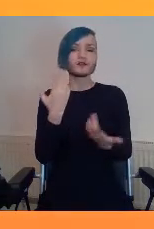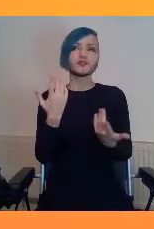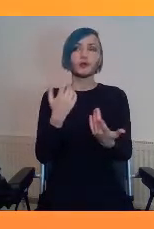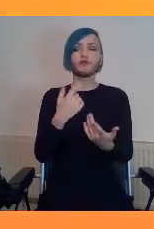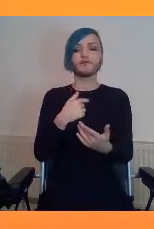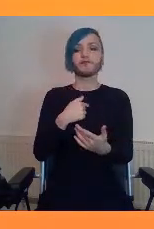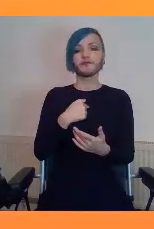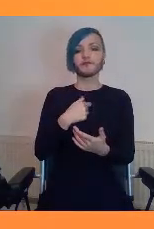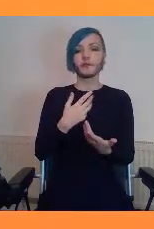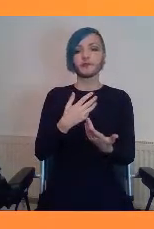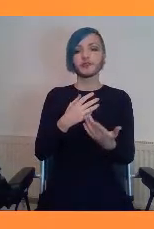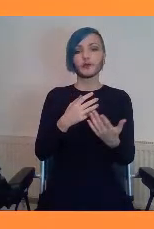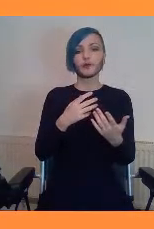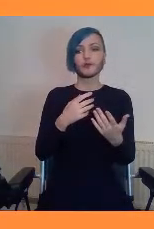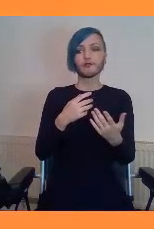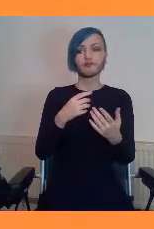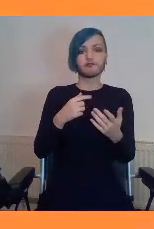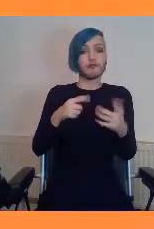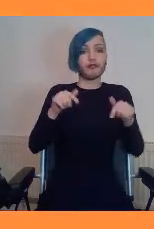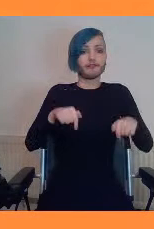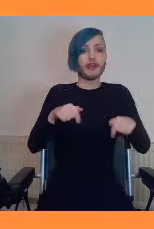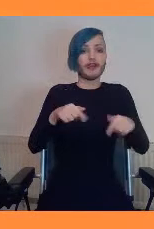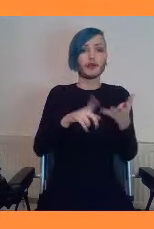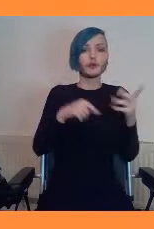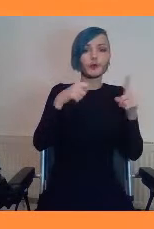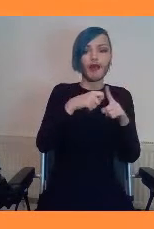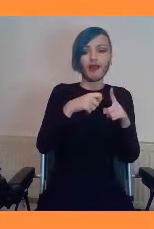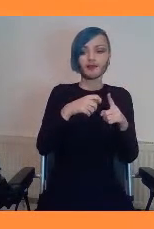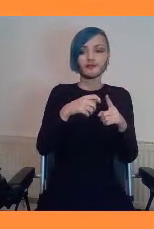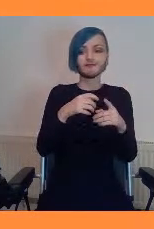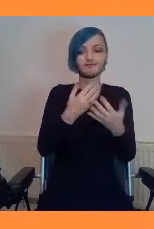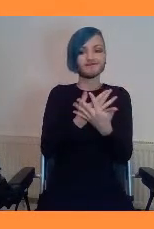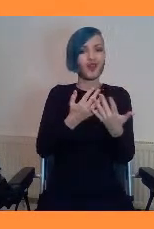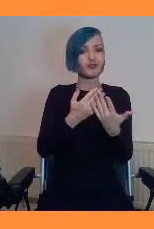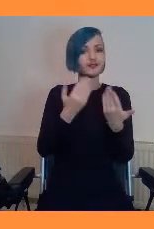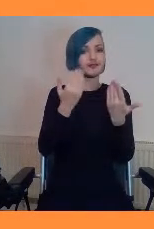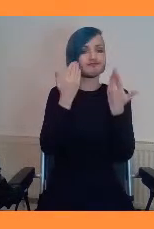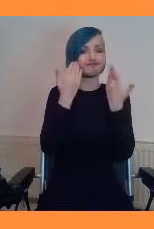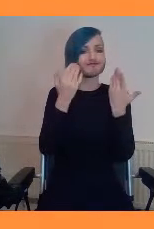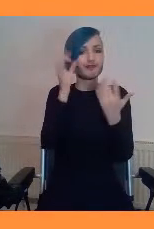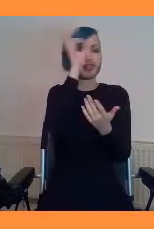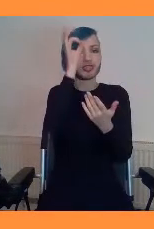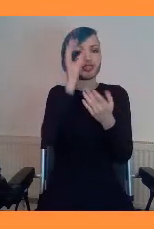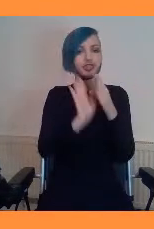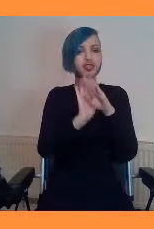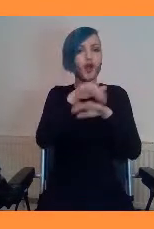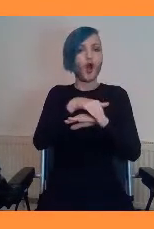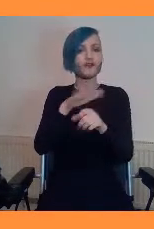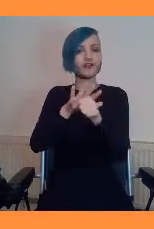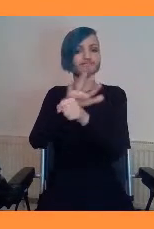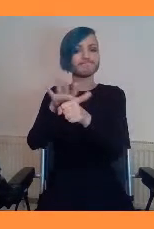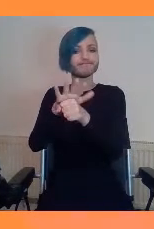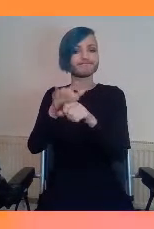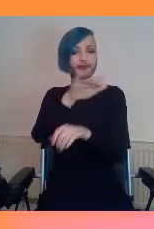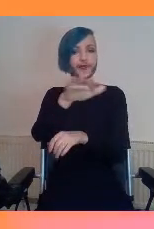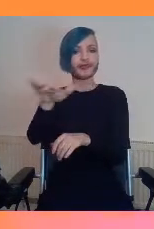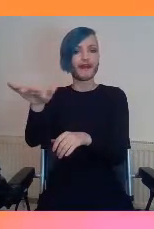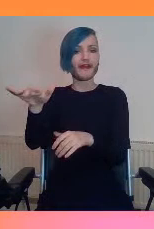lots of us are unaware. So, you know, give us a real flavor of the following question, which is, like, what is it like to